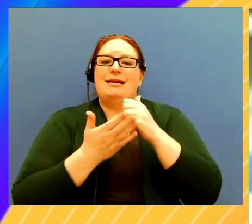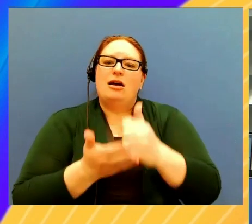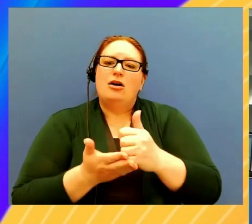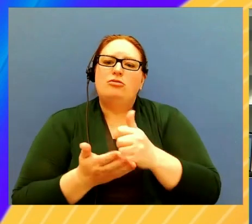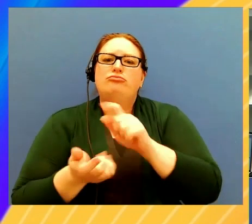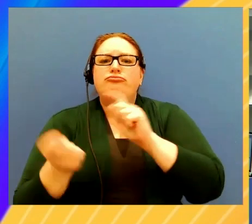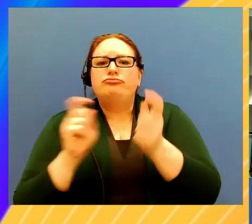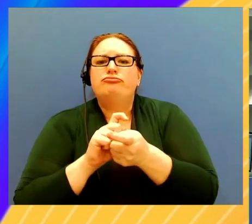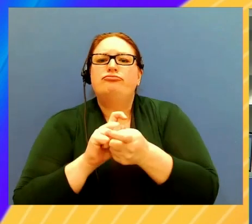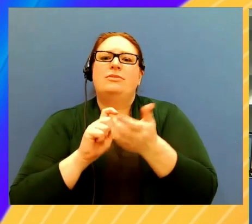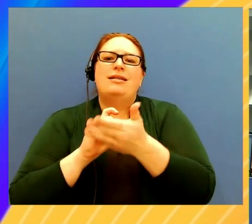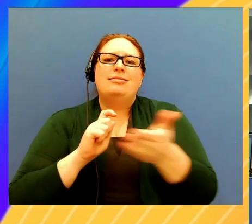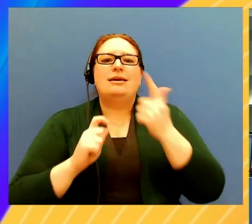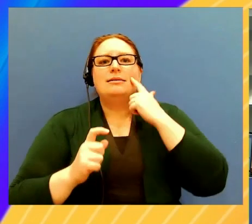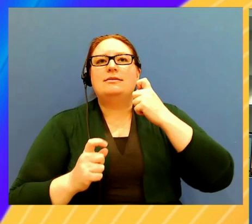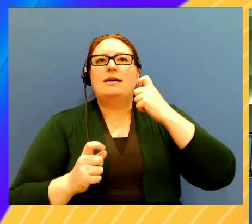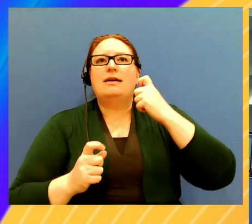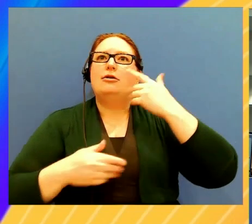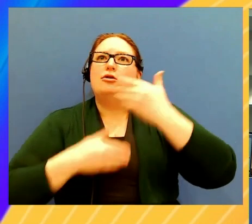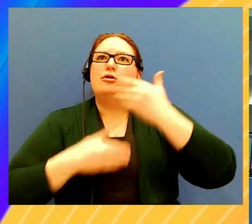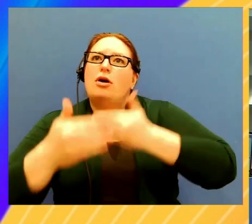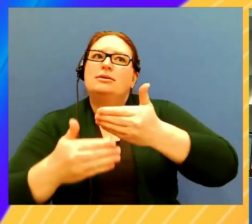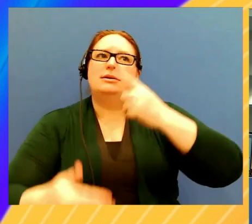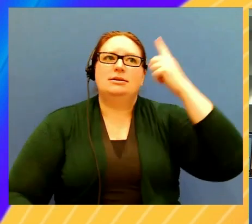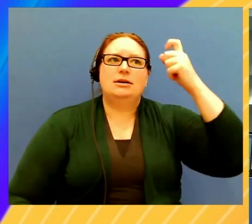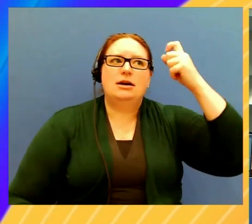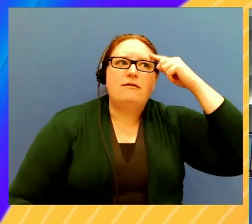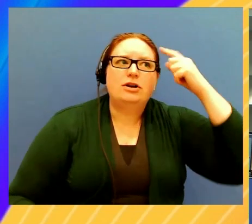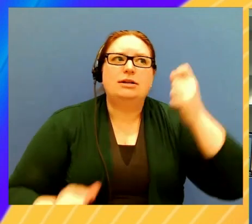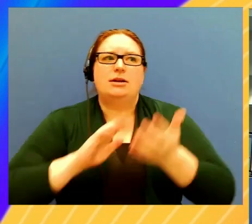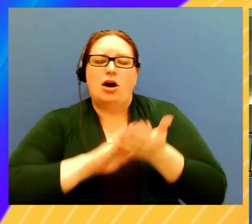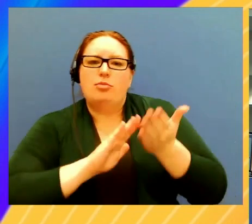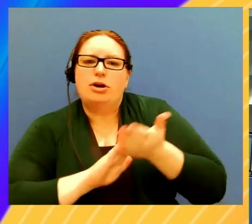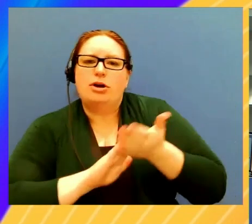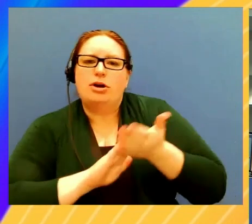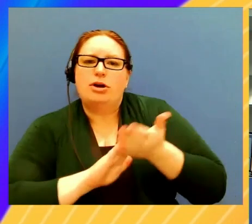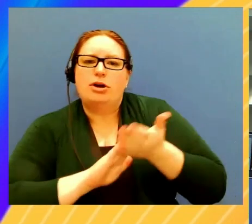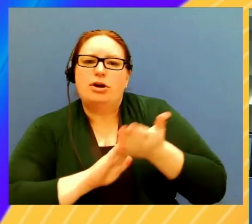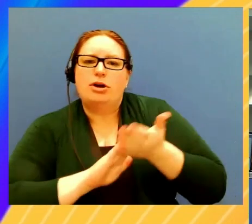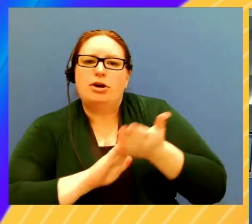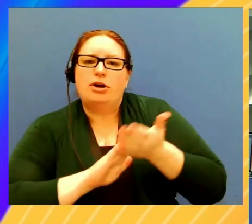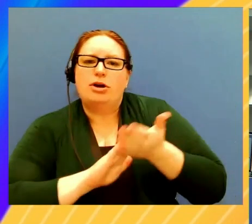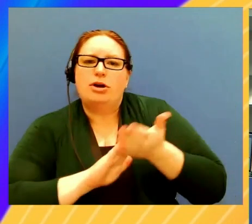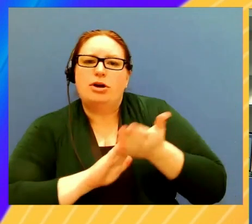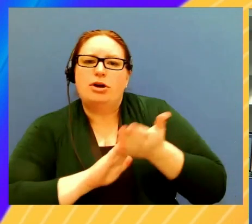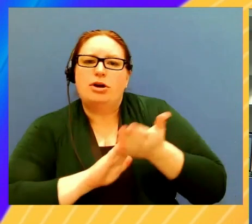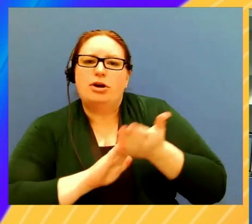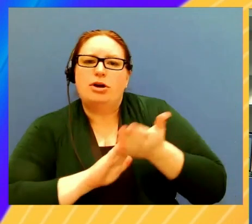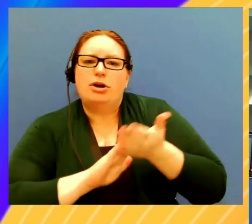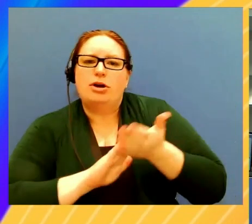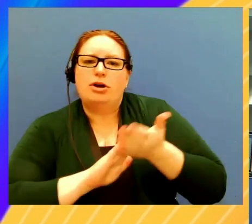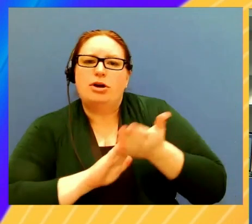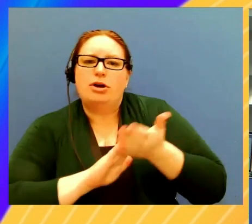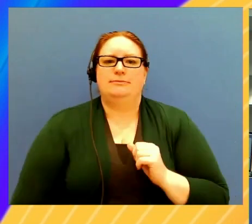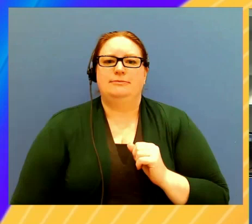process, governance, operations as they move to a cloud IT model. So speaking of some of those